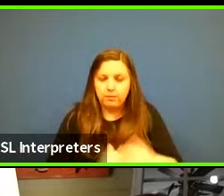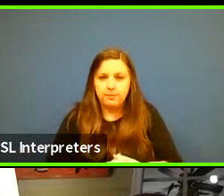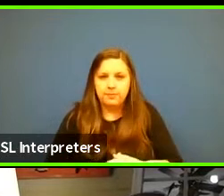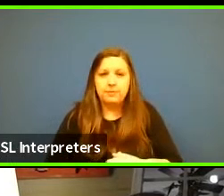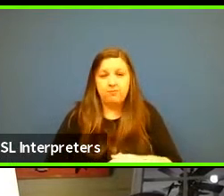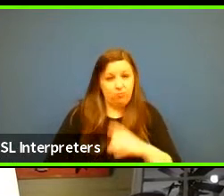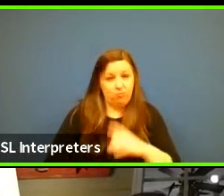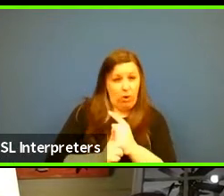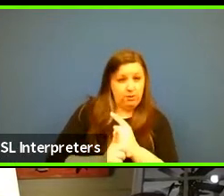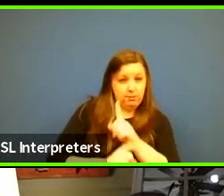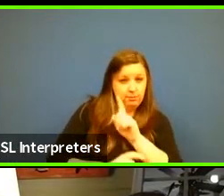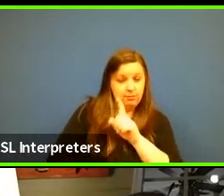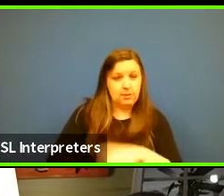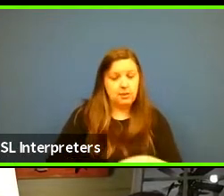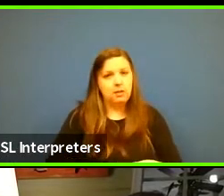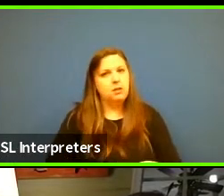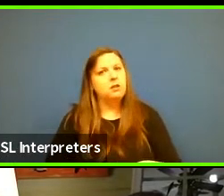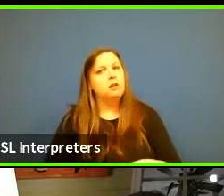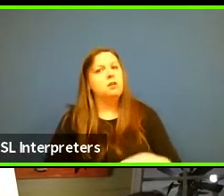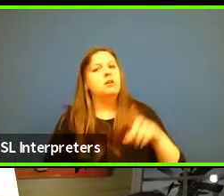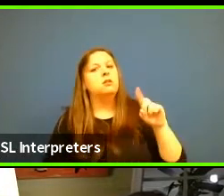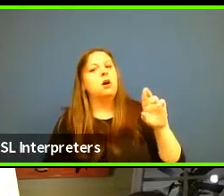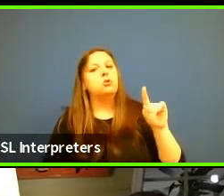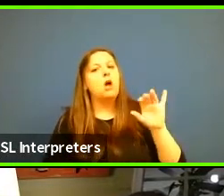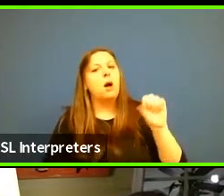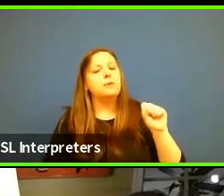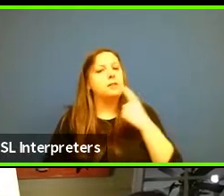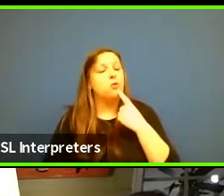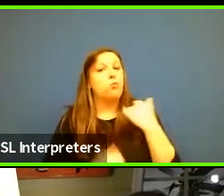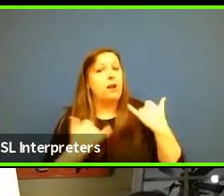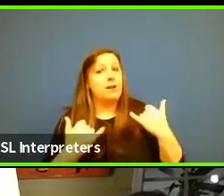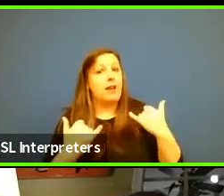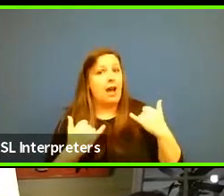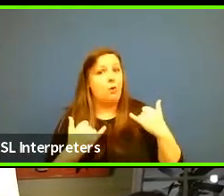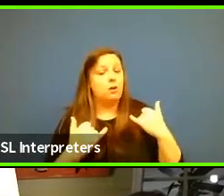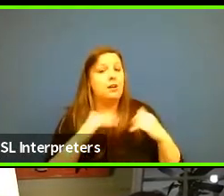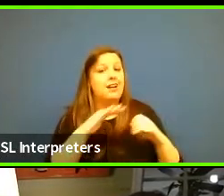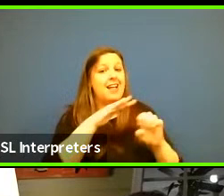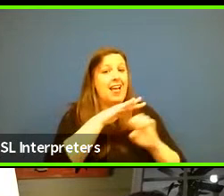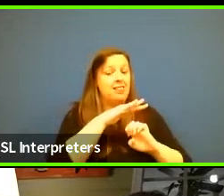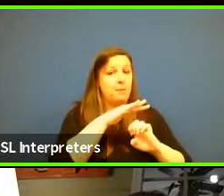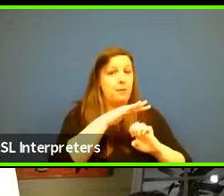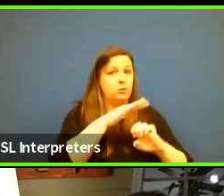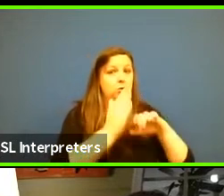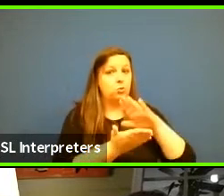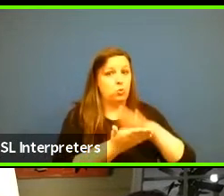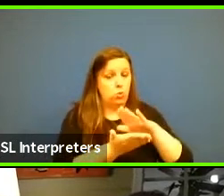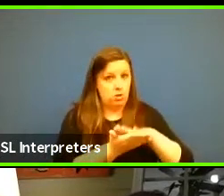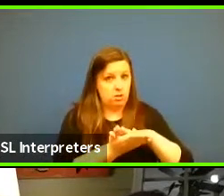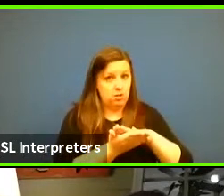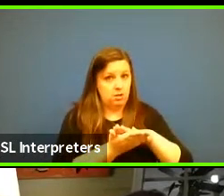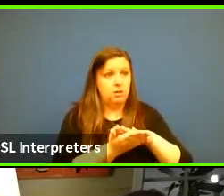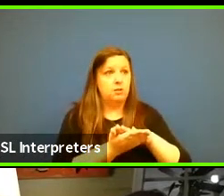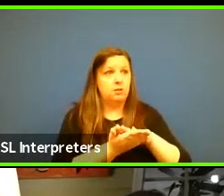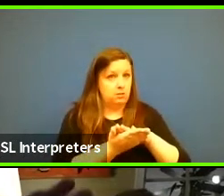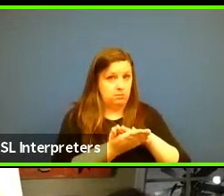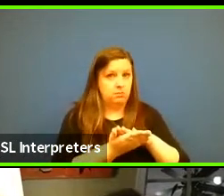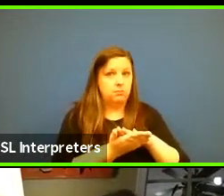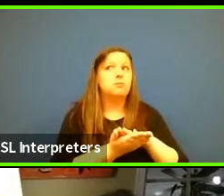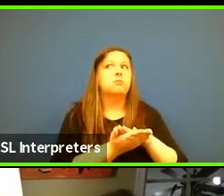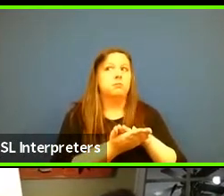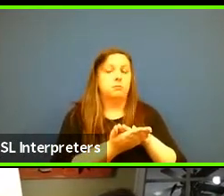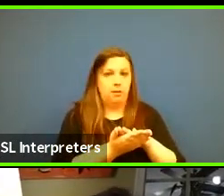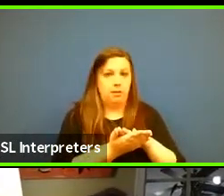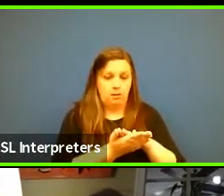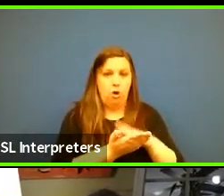is that right? But right now, again, they are elementary school are the primary purpose for